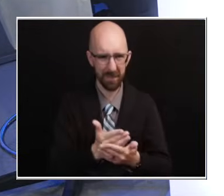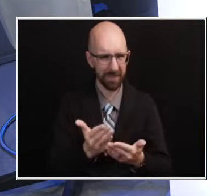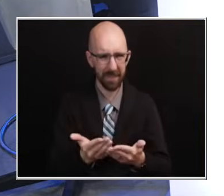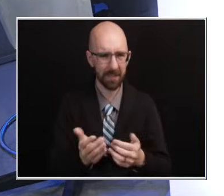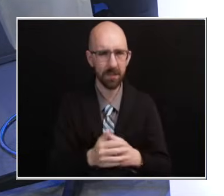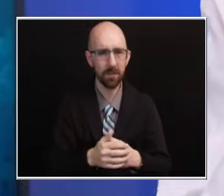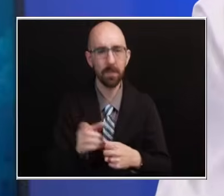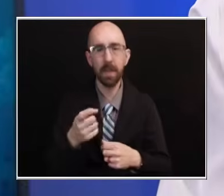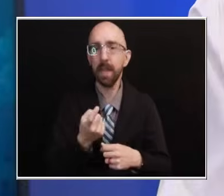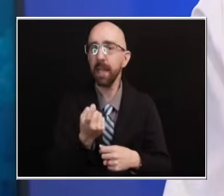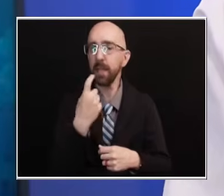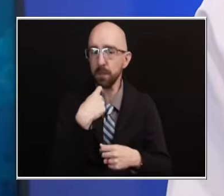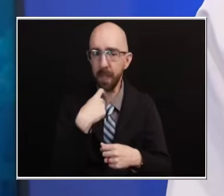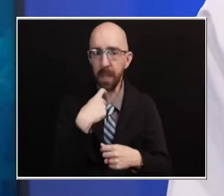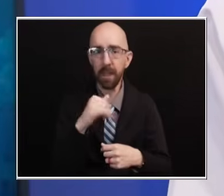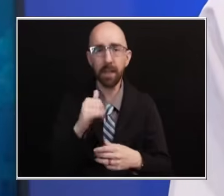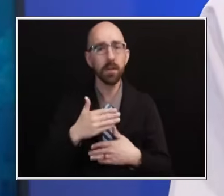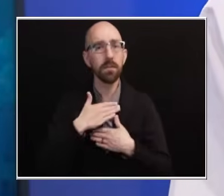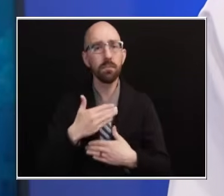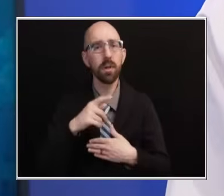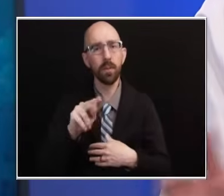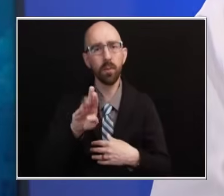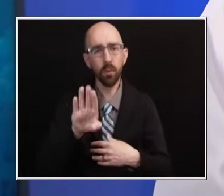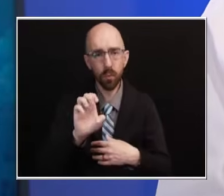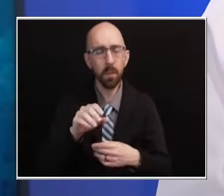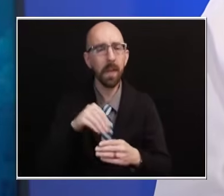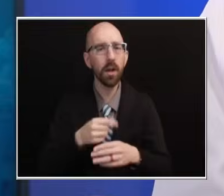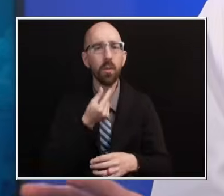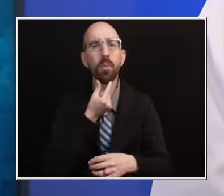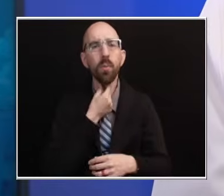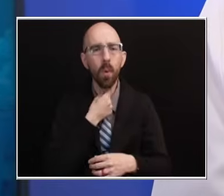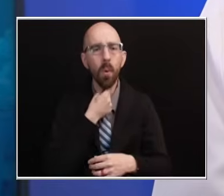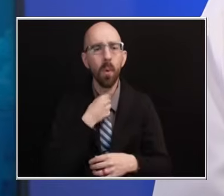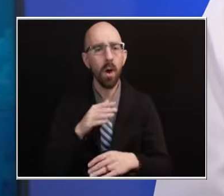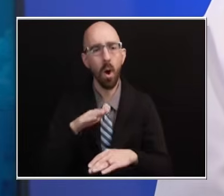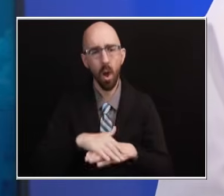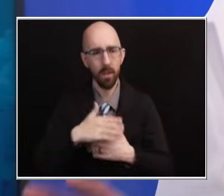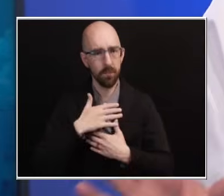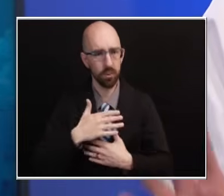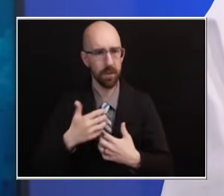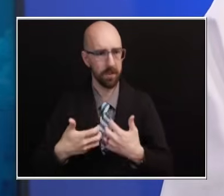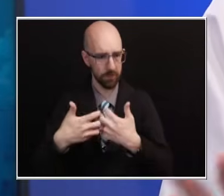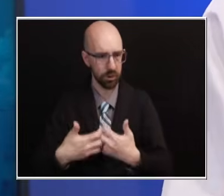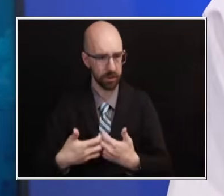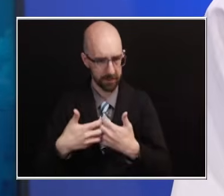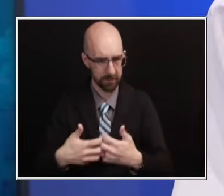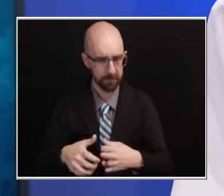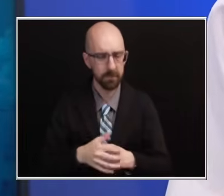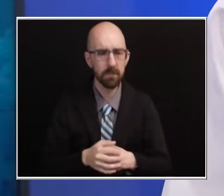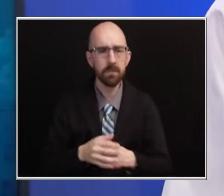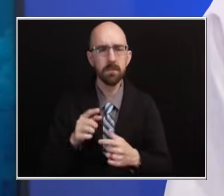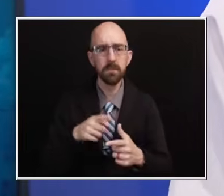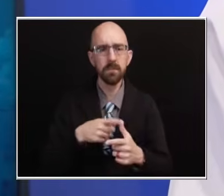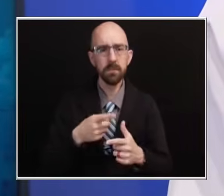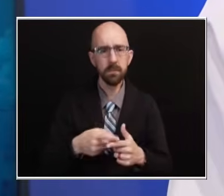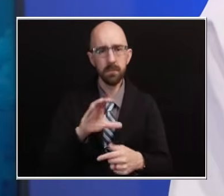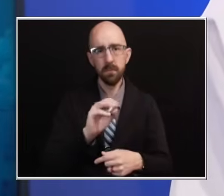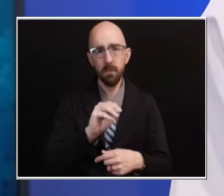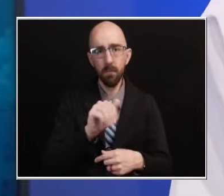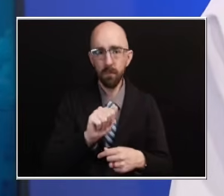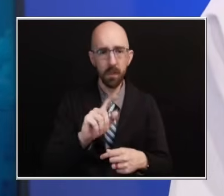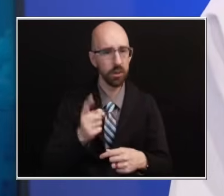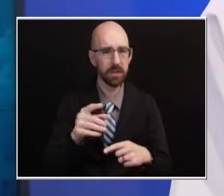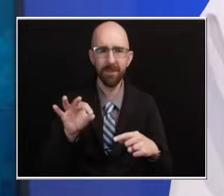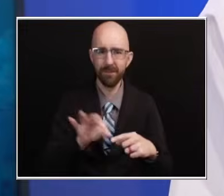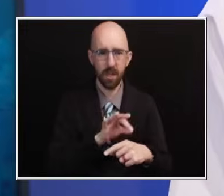intubated is the breathing tube in your throat and being on the breathing machine. And then a coma is just a function of